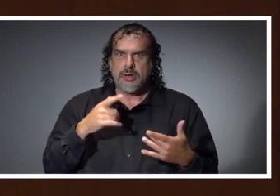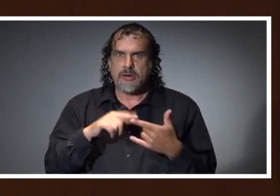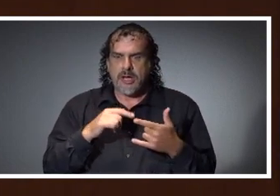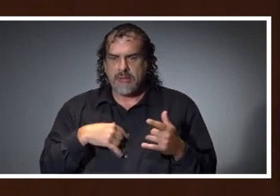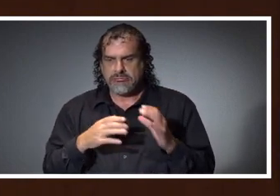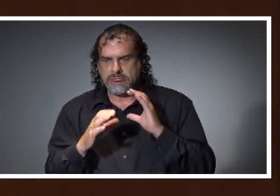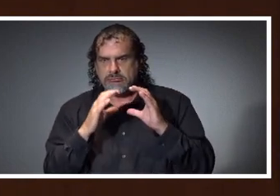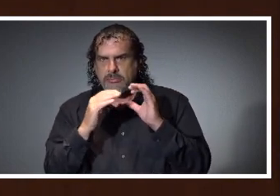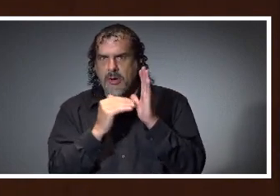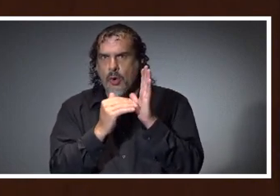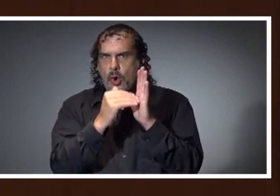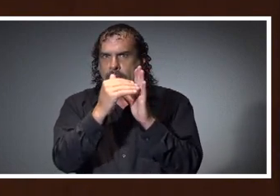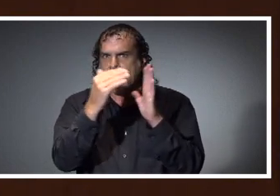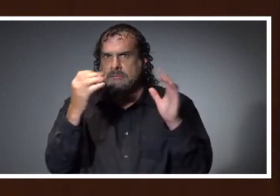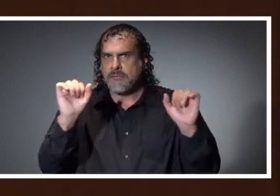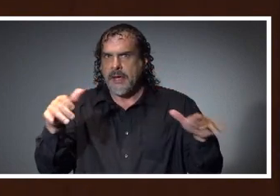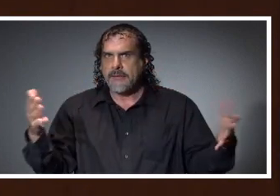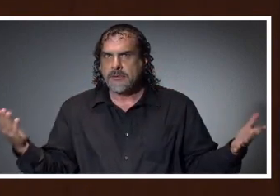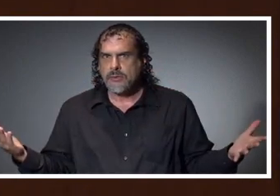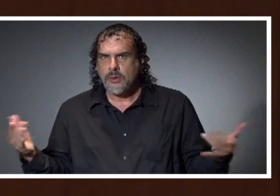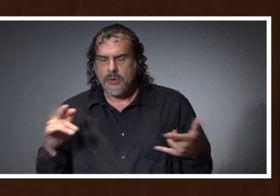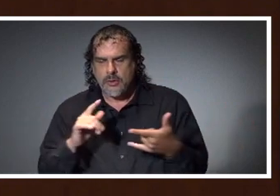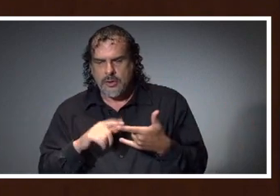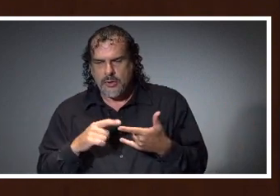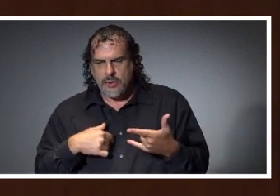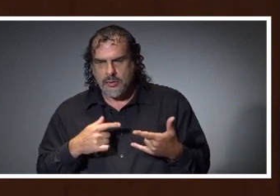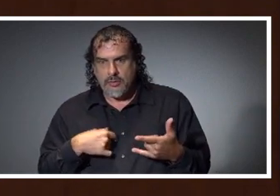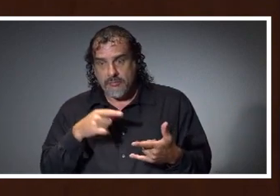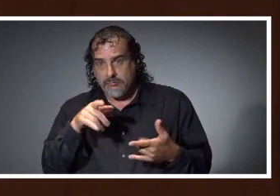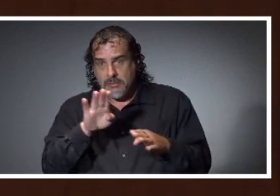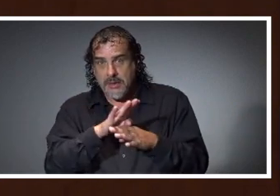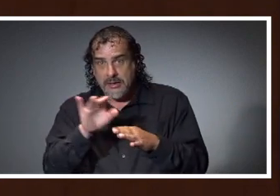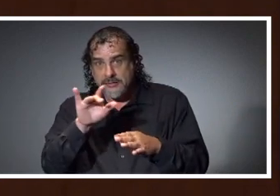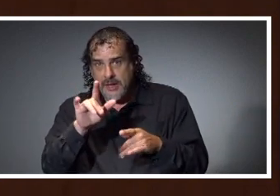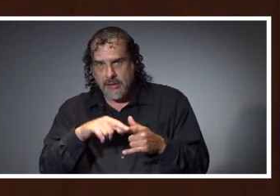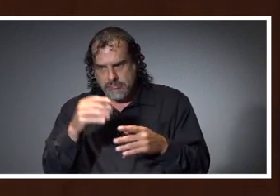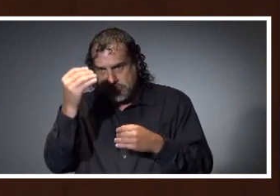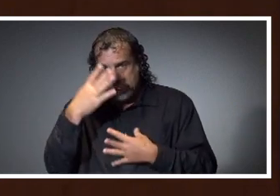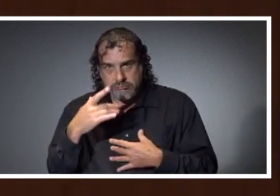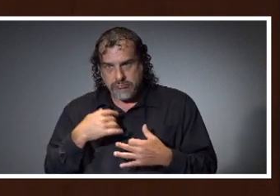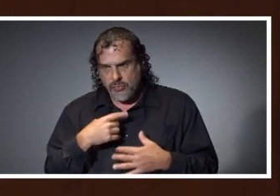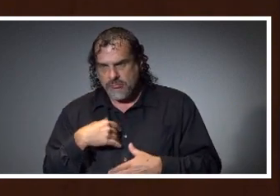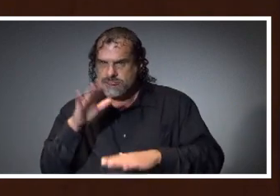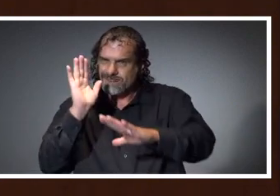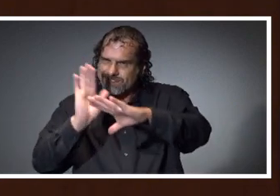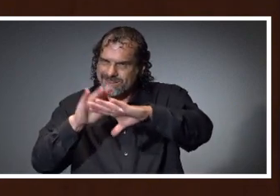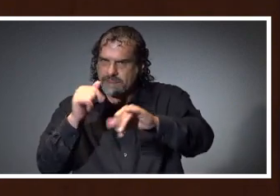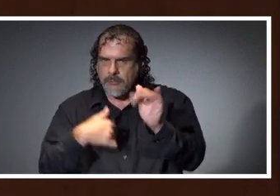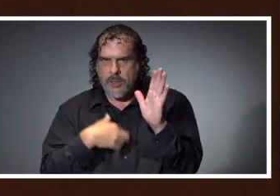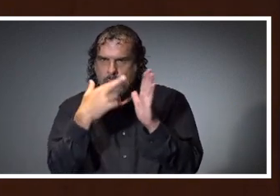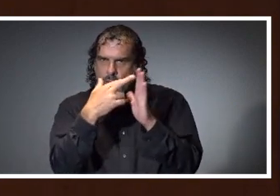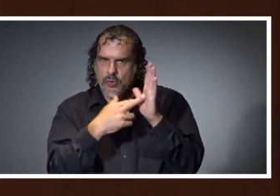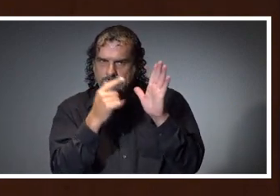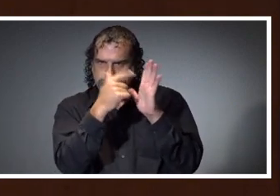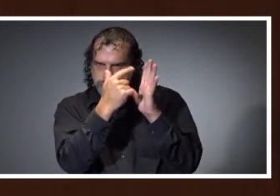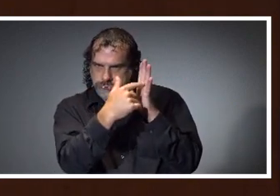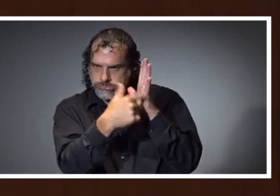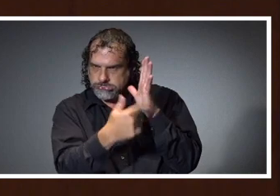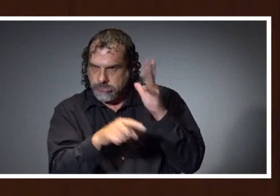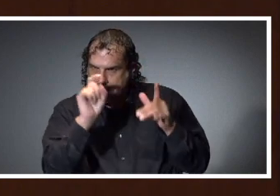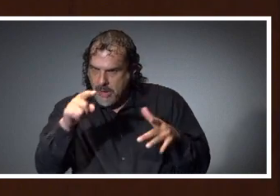send something to us on businesses, we will communicate with them and let them know of the different rules that they should be